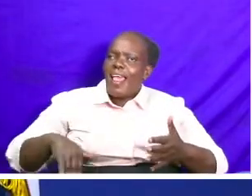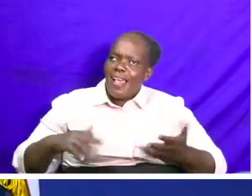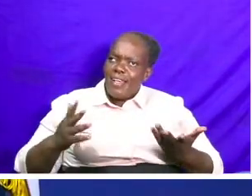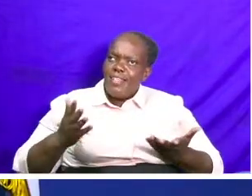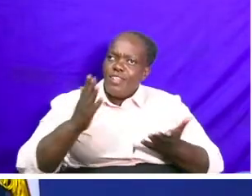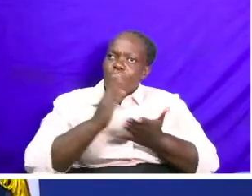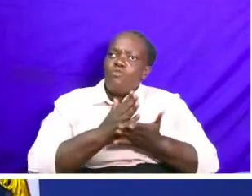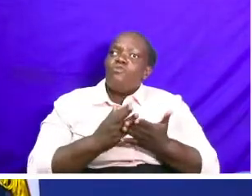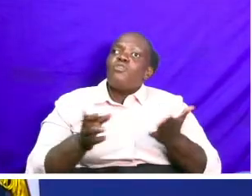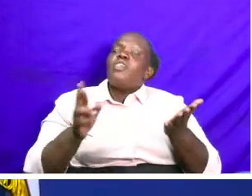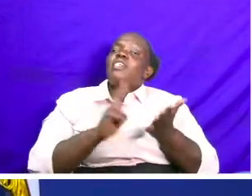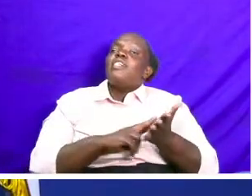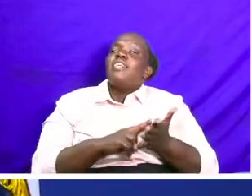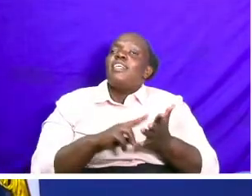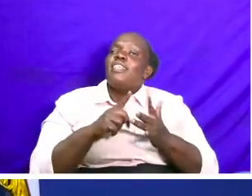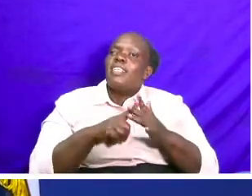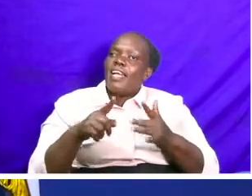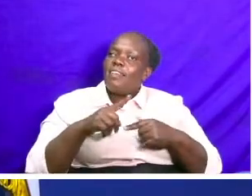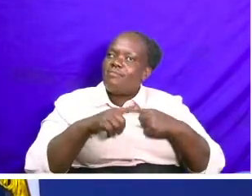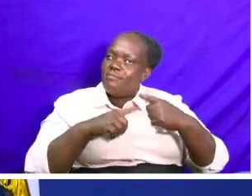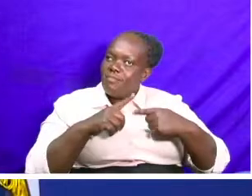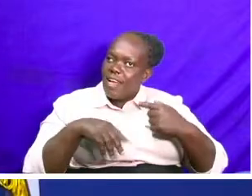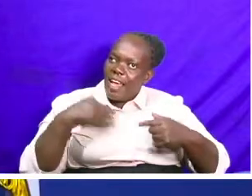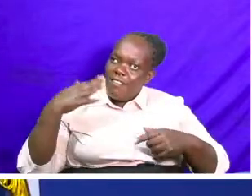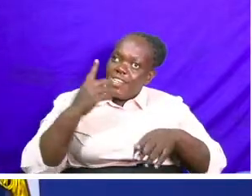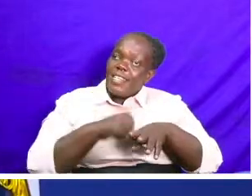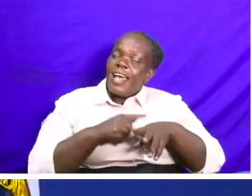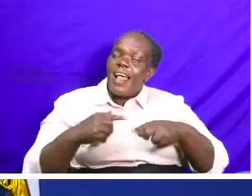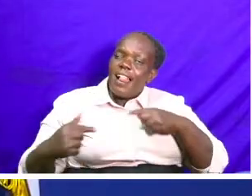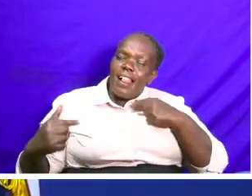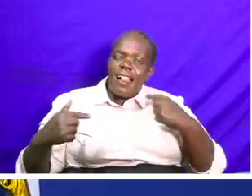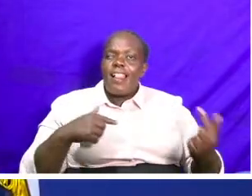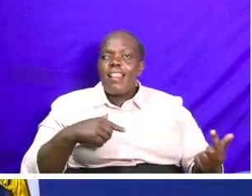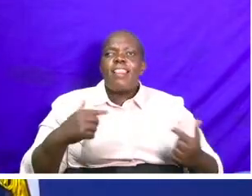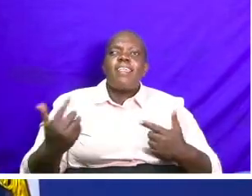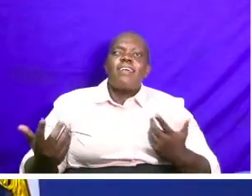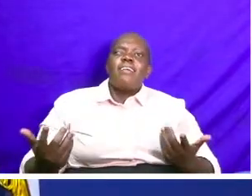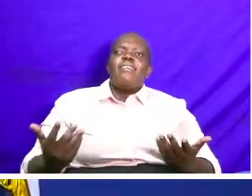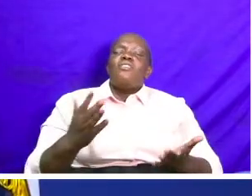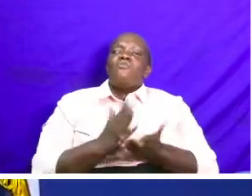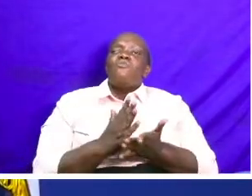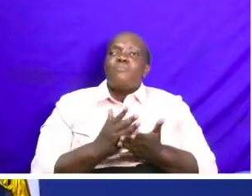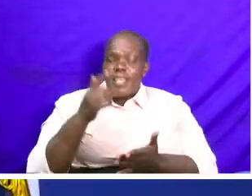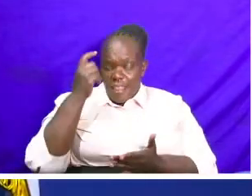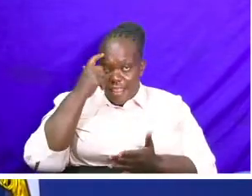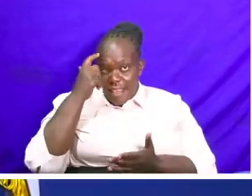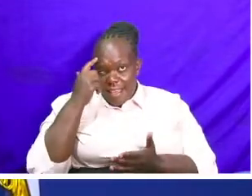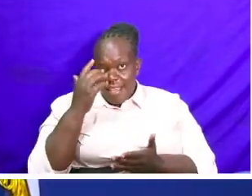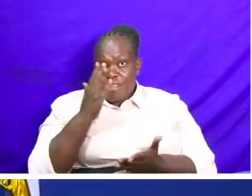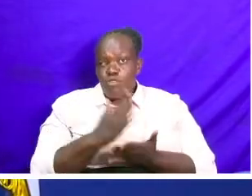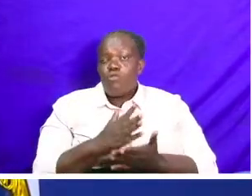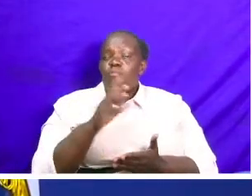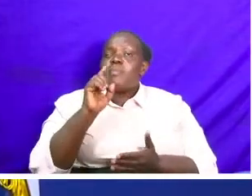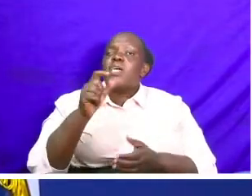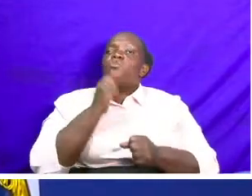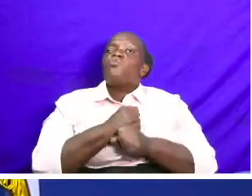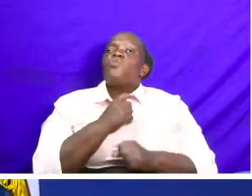third administration started this process, and every time there has been opposition, and that I think we just must do it.